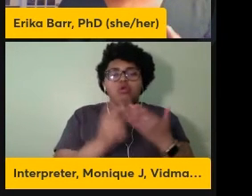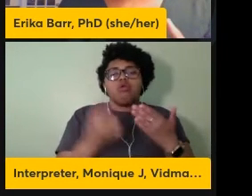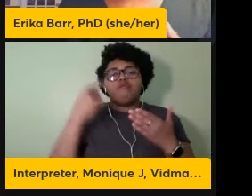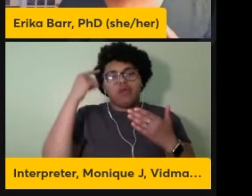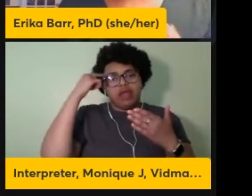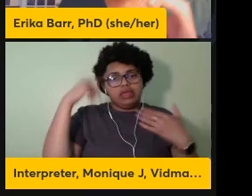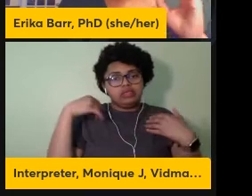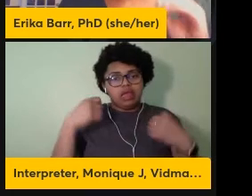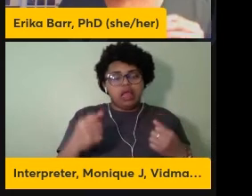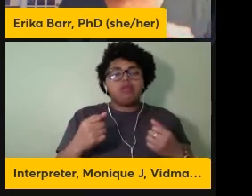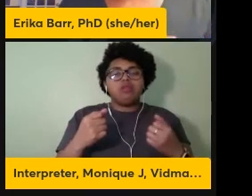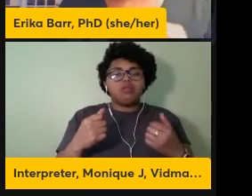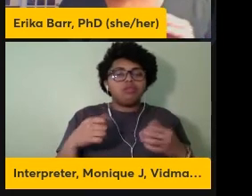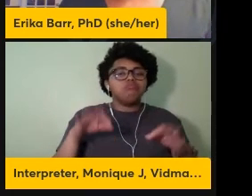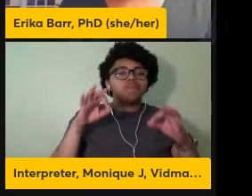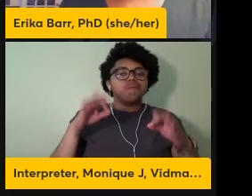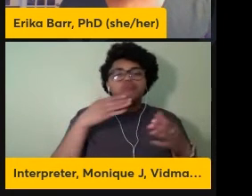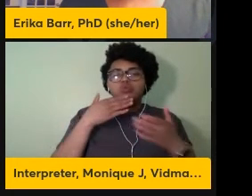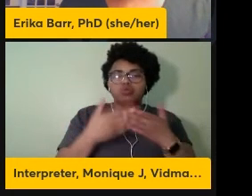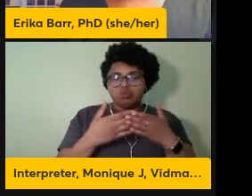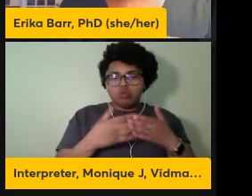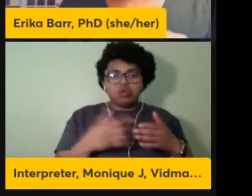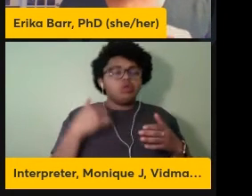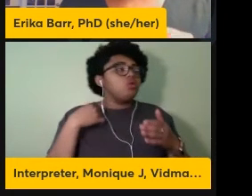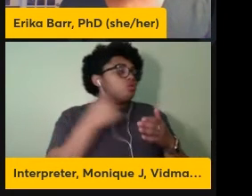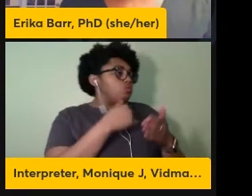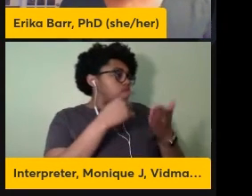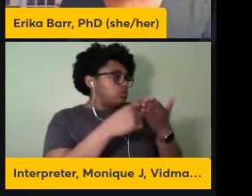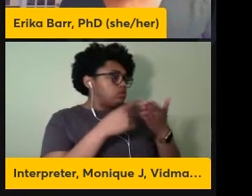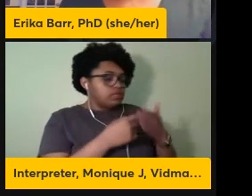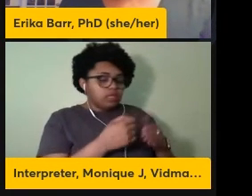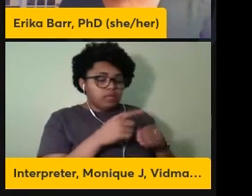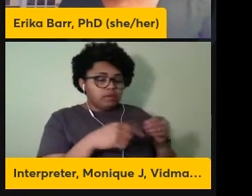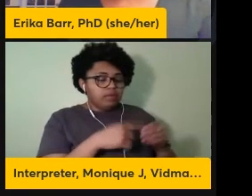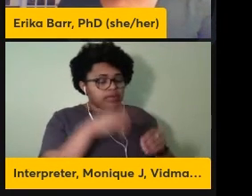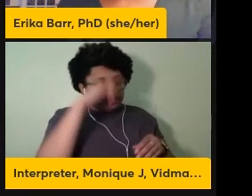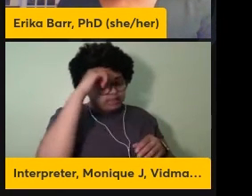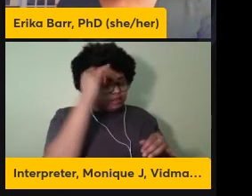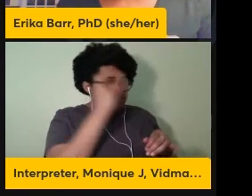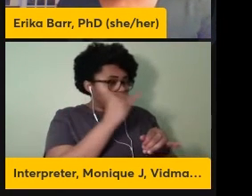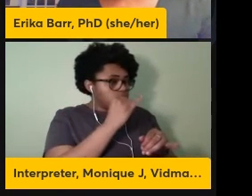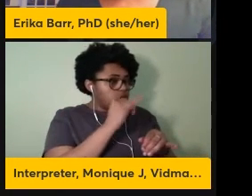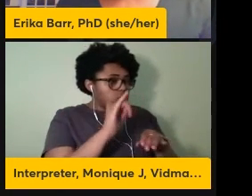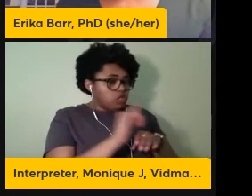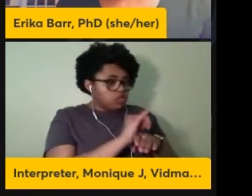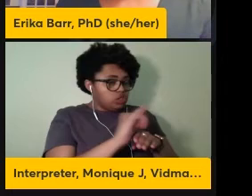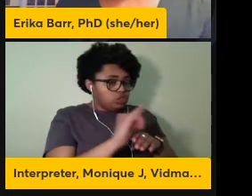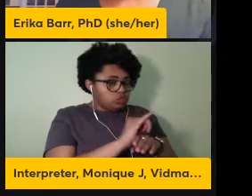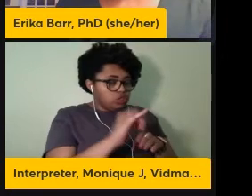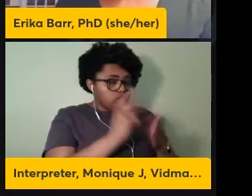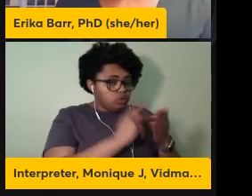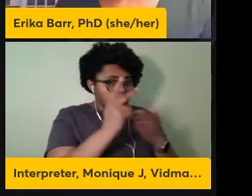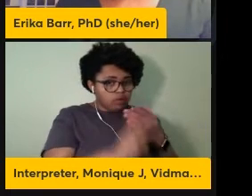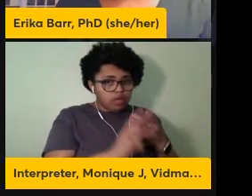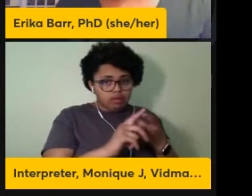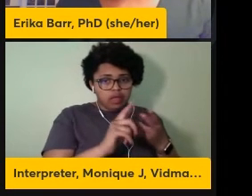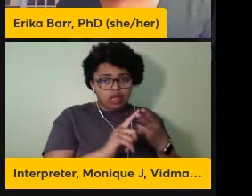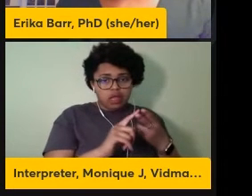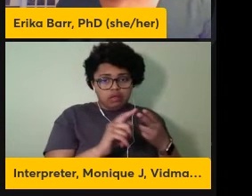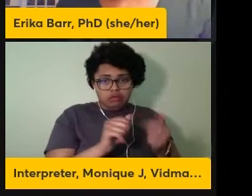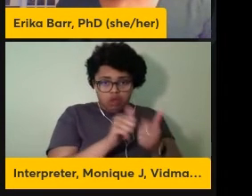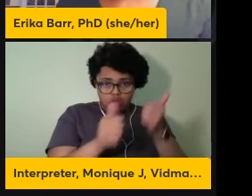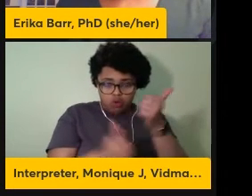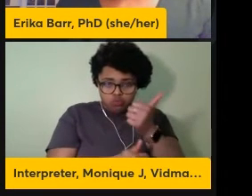I'm going to talk a little bit about the summer internship program, the undergraduate scholarship program, as well as our postback